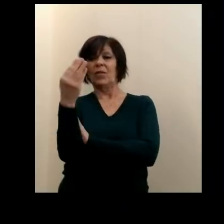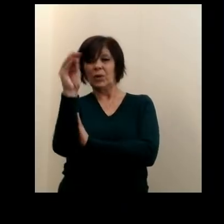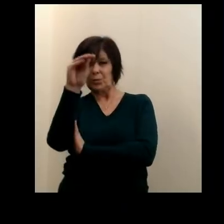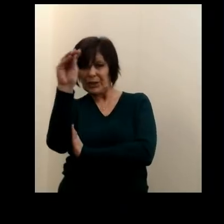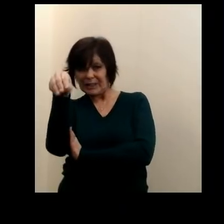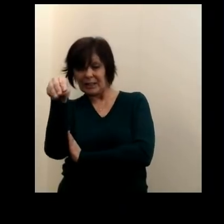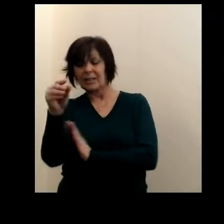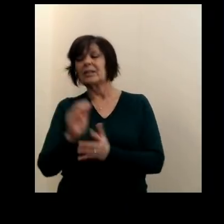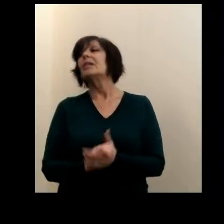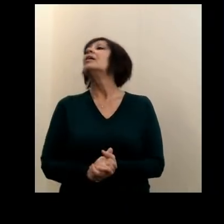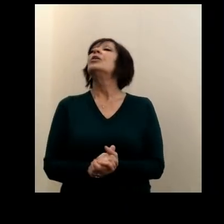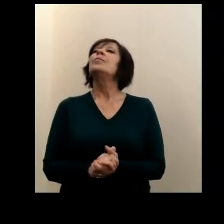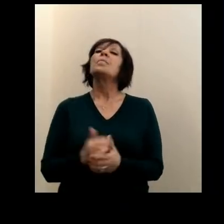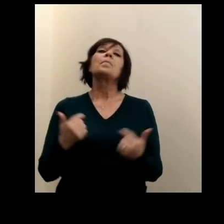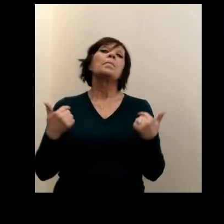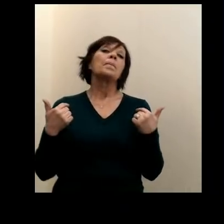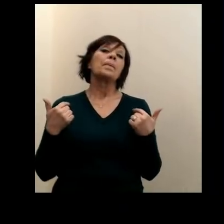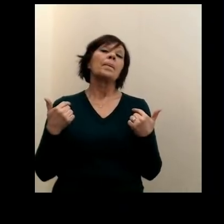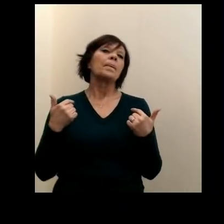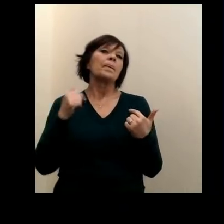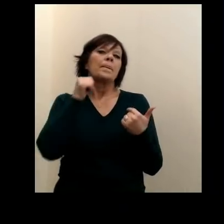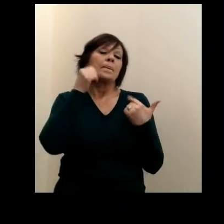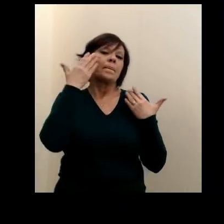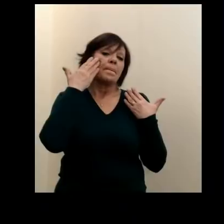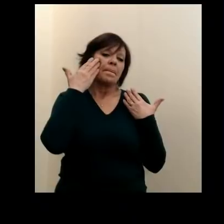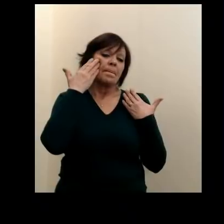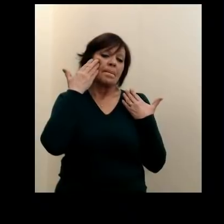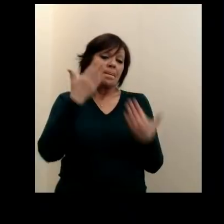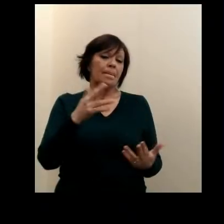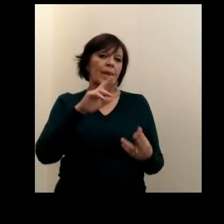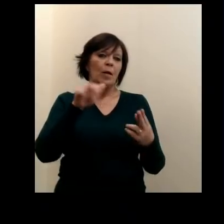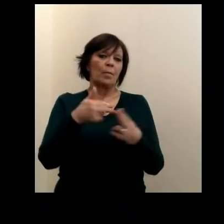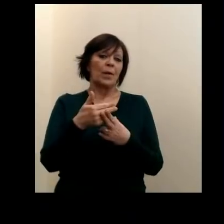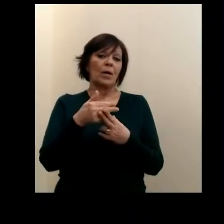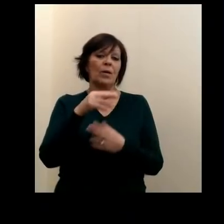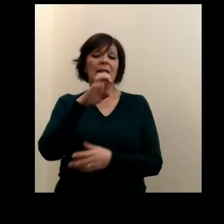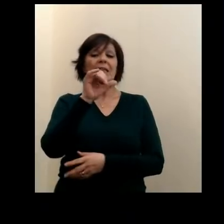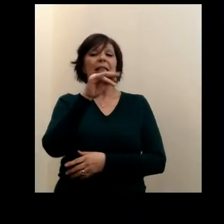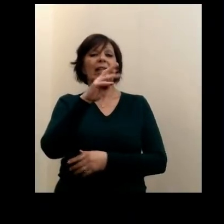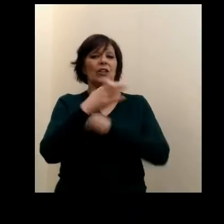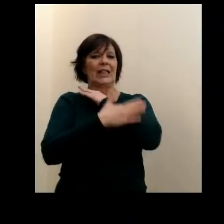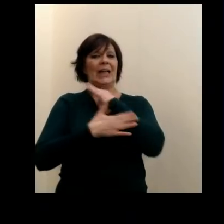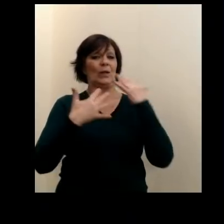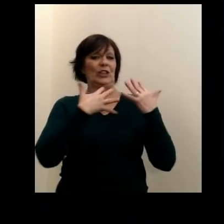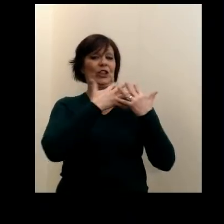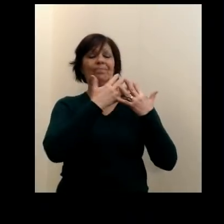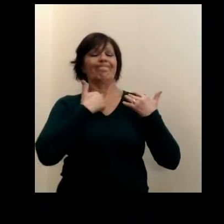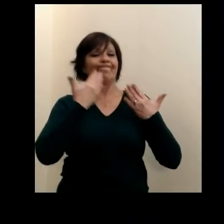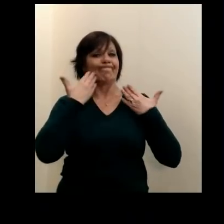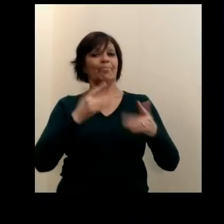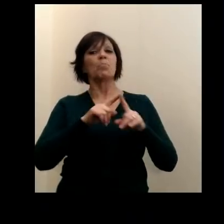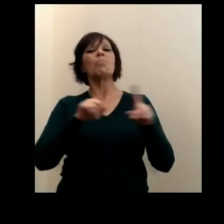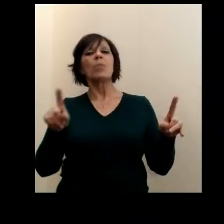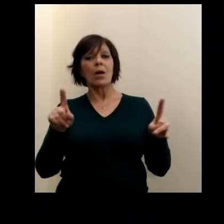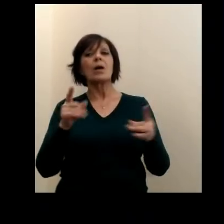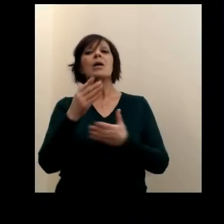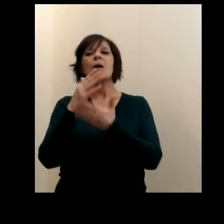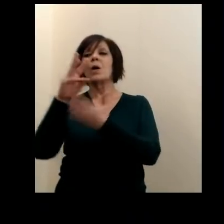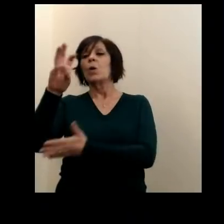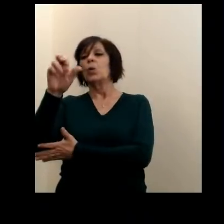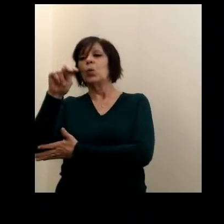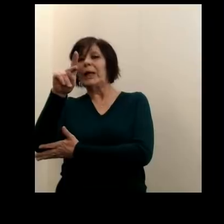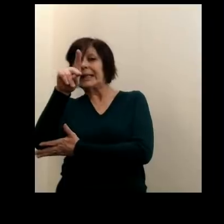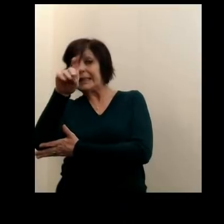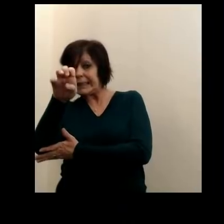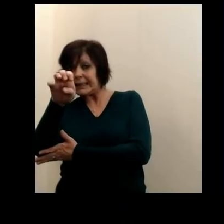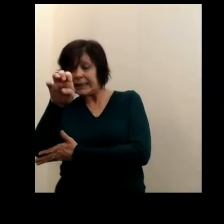well. I am not aware of an issue at the Erie County Jail, though we have received cases from the Wendy Correctional Facility in